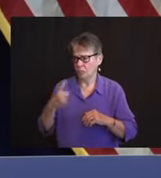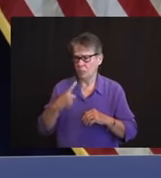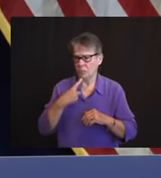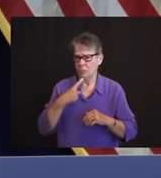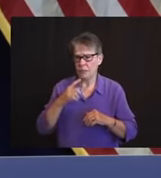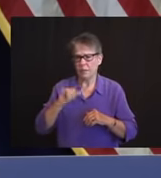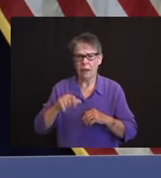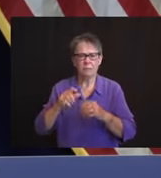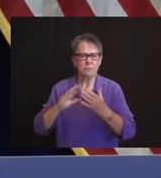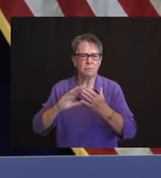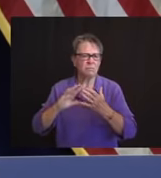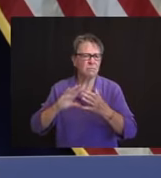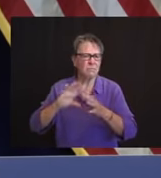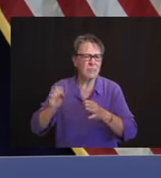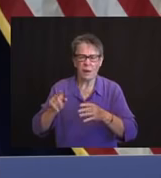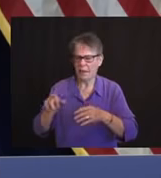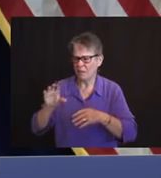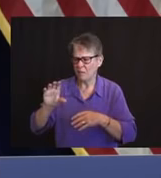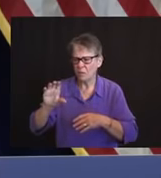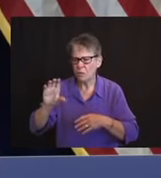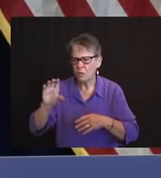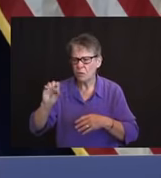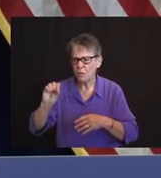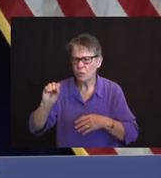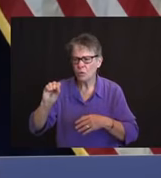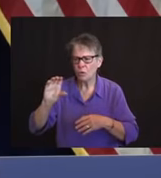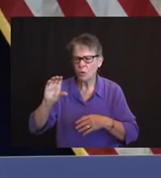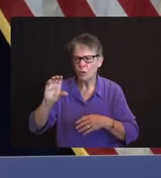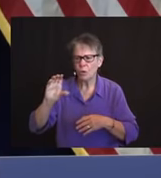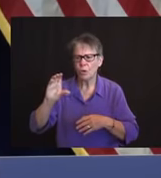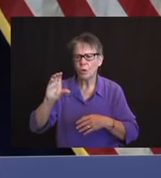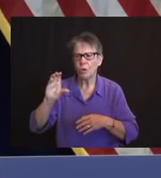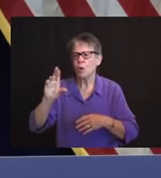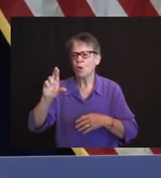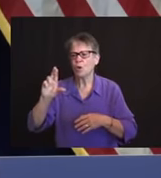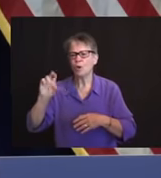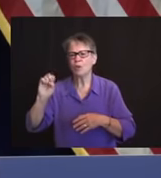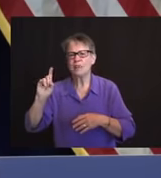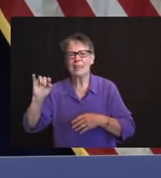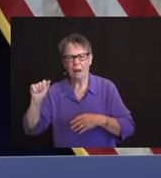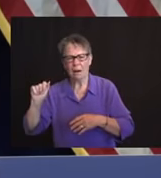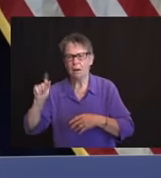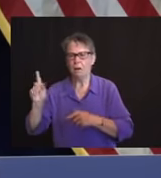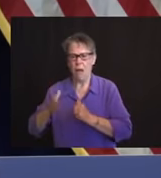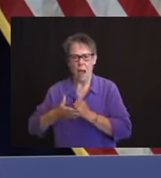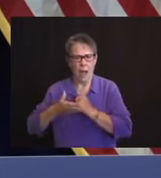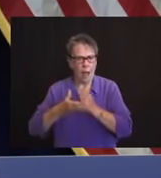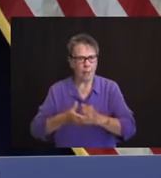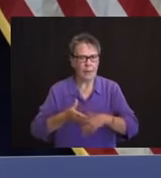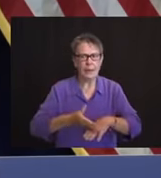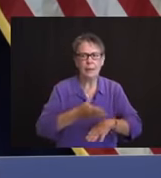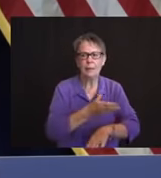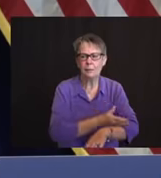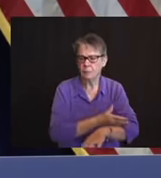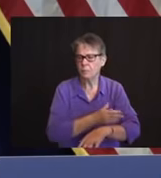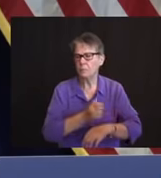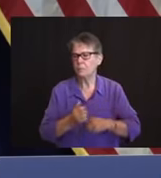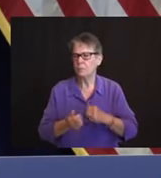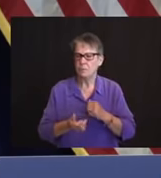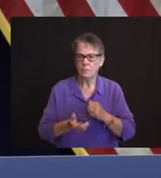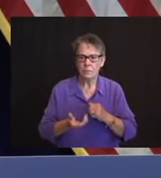boardwalk area, and during this critical time, they have stepped up to fund key initiatives in every ward of the